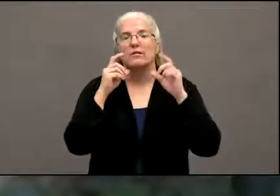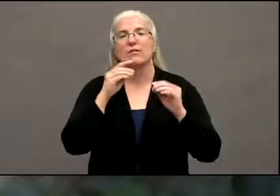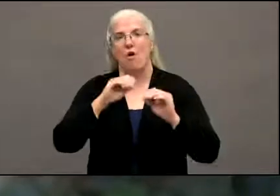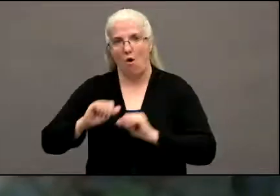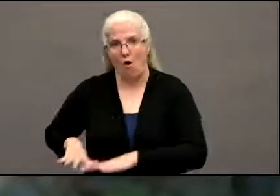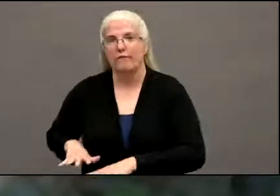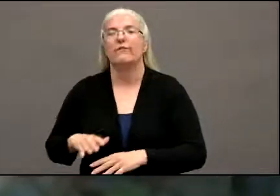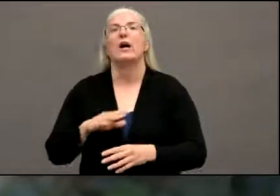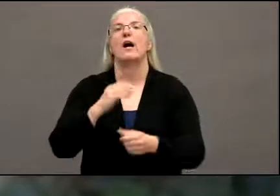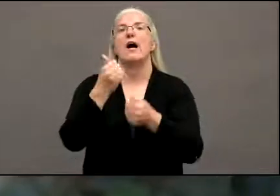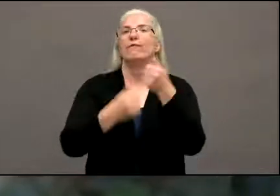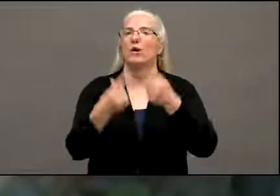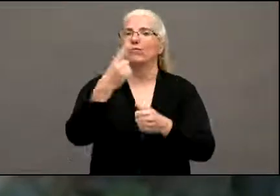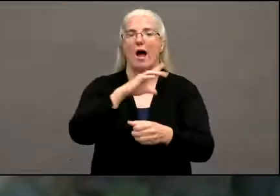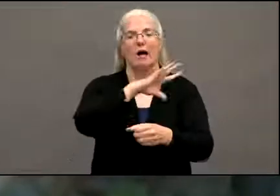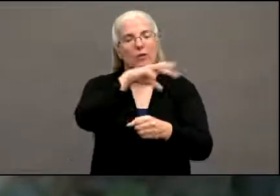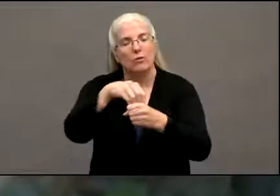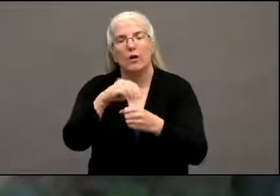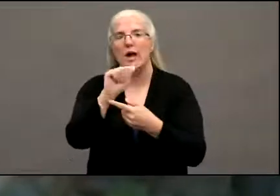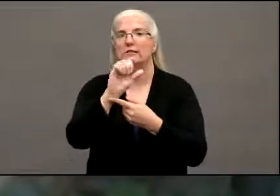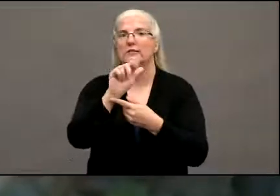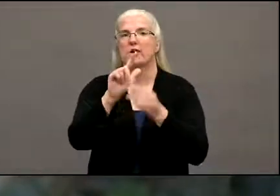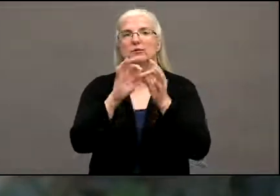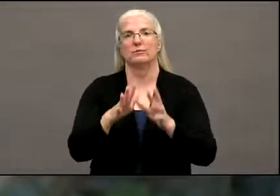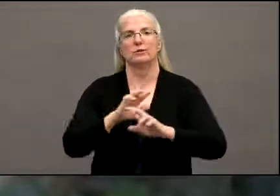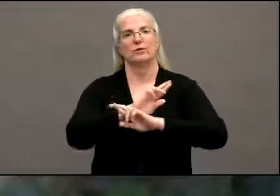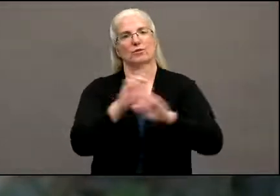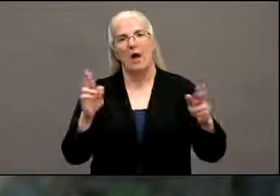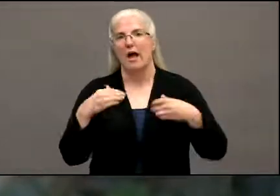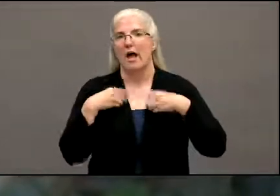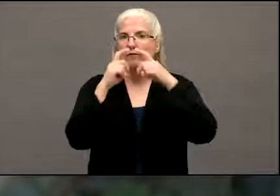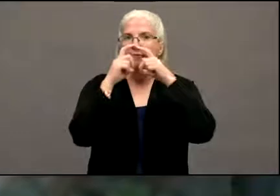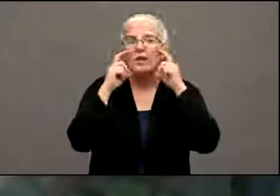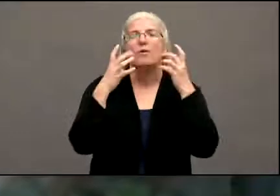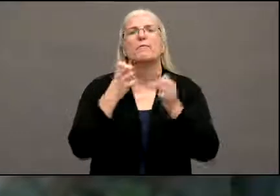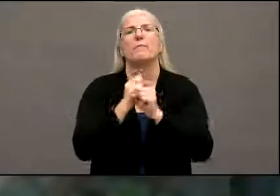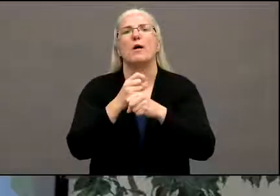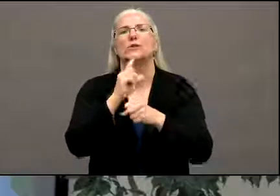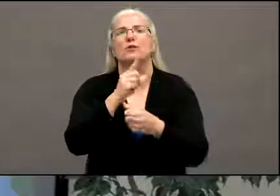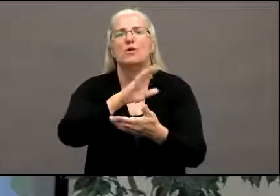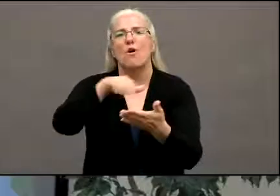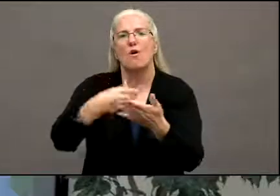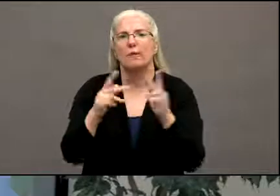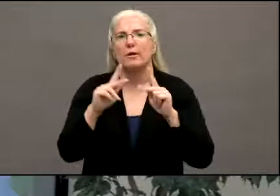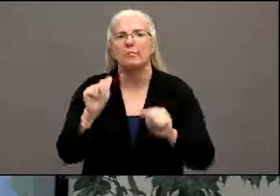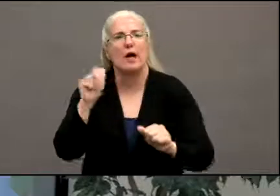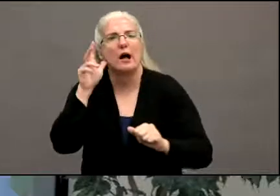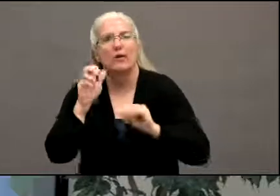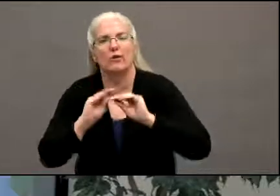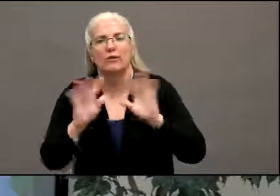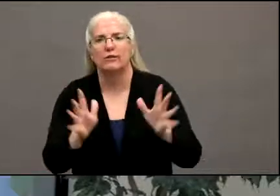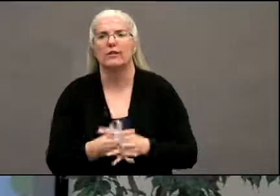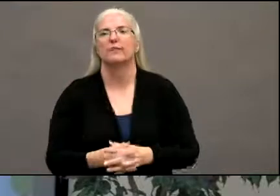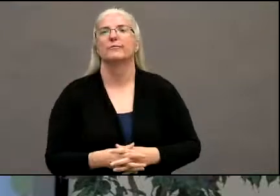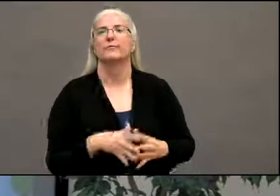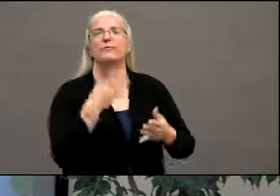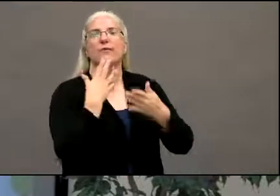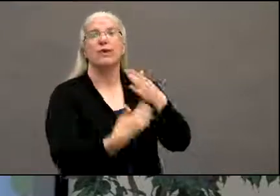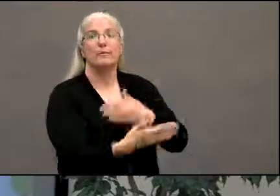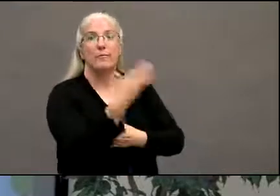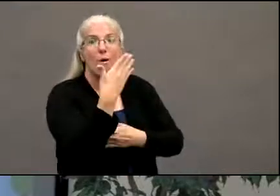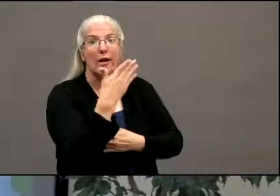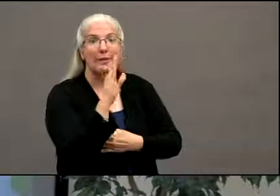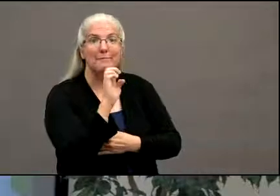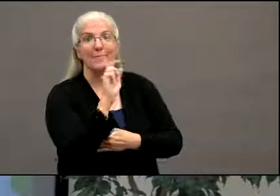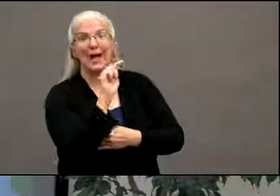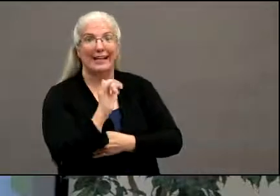and properly communicate the information that we will be sharing this morning. Good morning, Betty D. Good morning, Larry. Thank you for having me